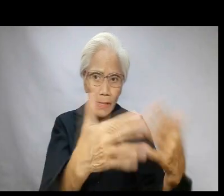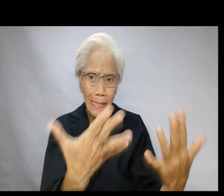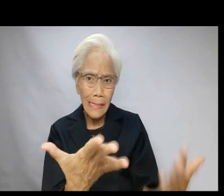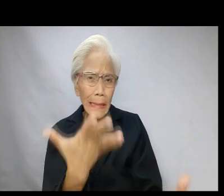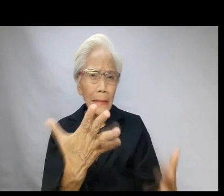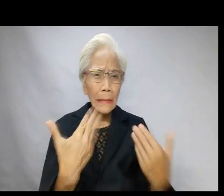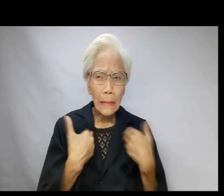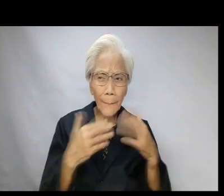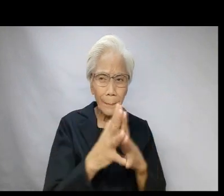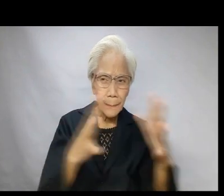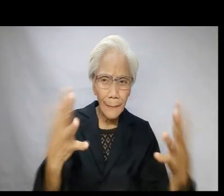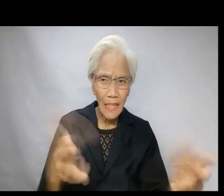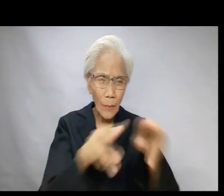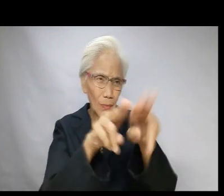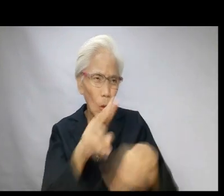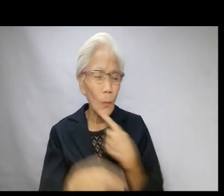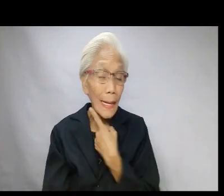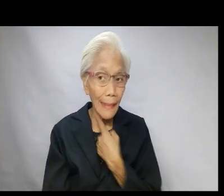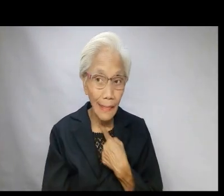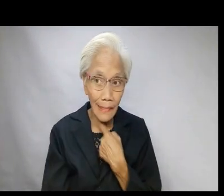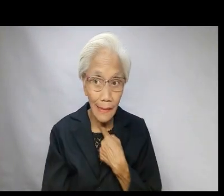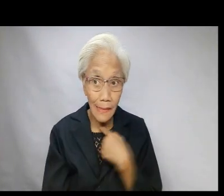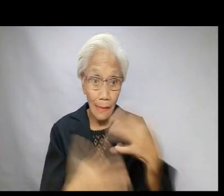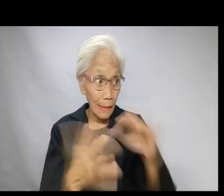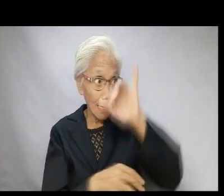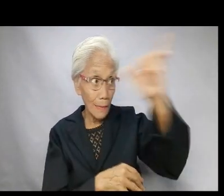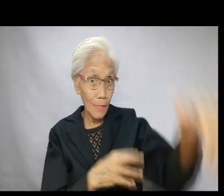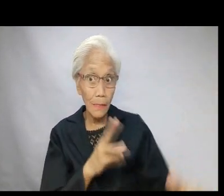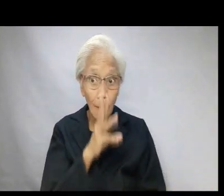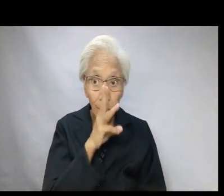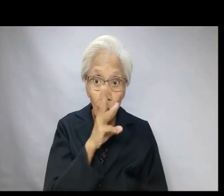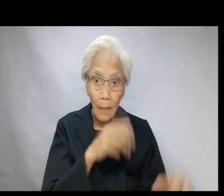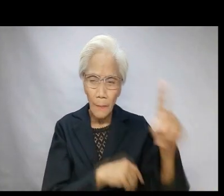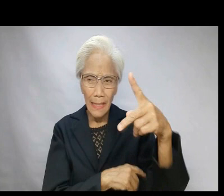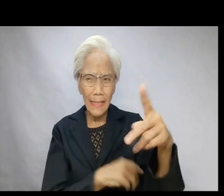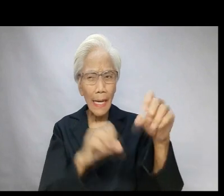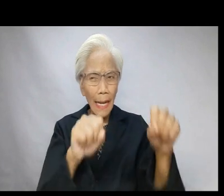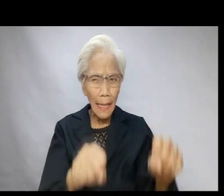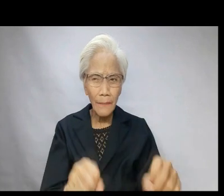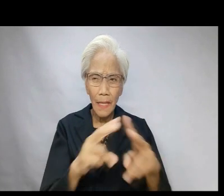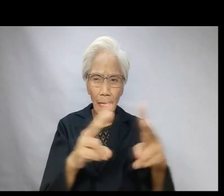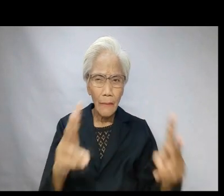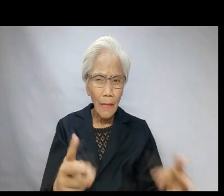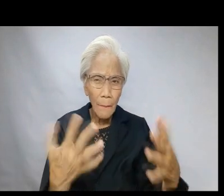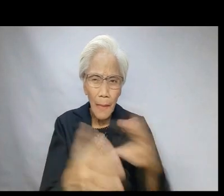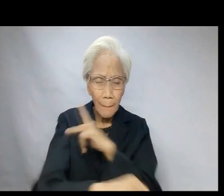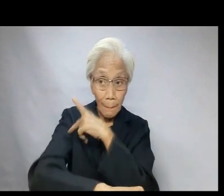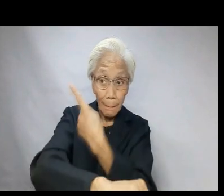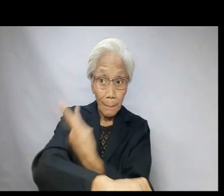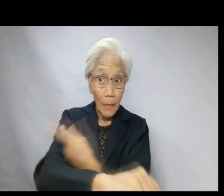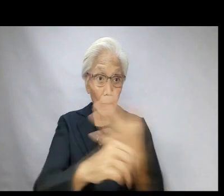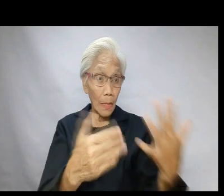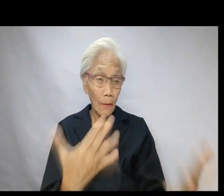which the patient displays sustained excessive or abnormal thirst. In the absence of water, polydipsha